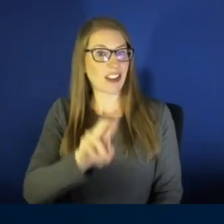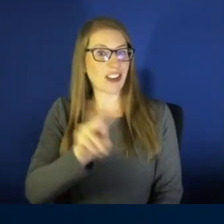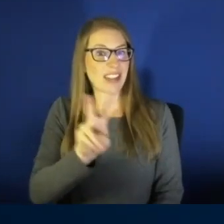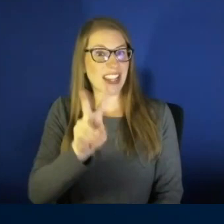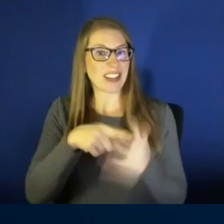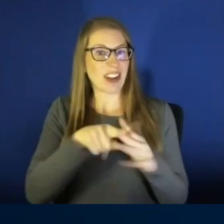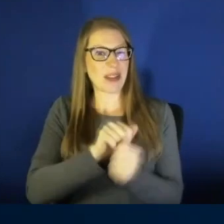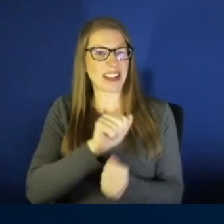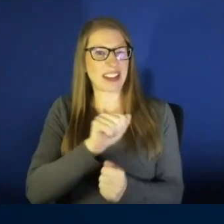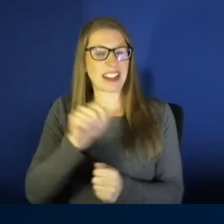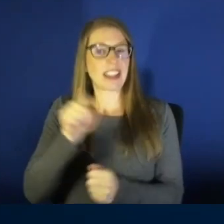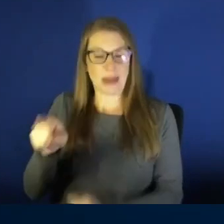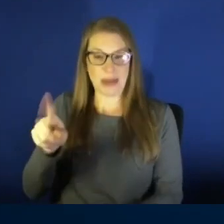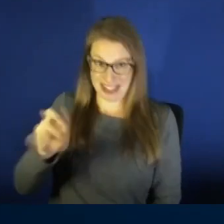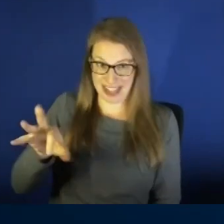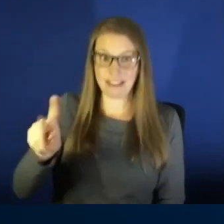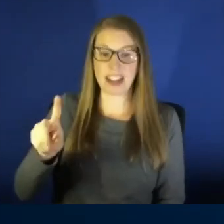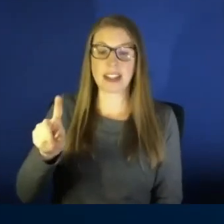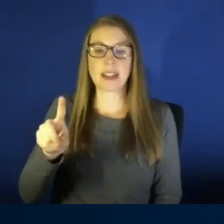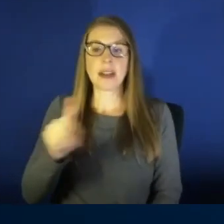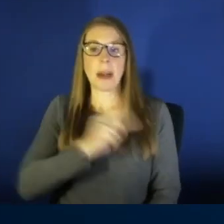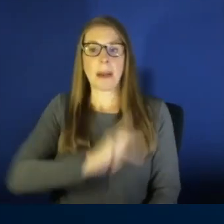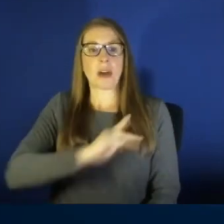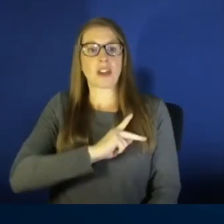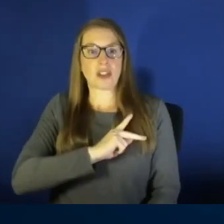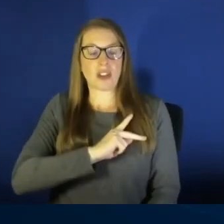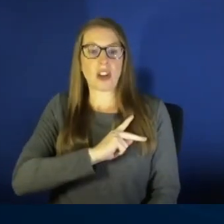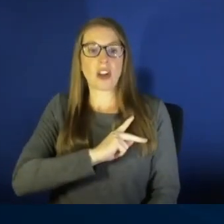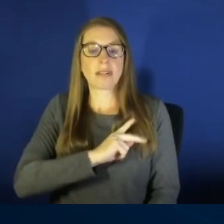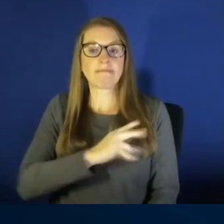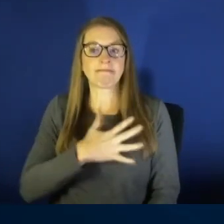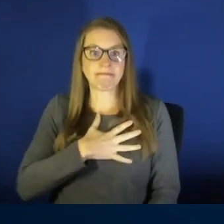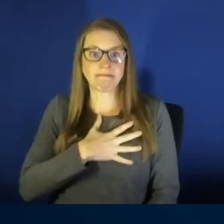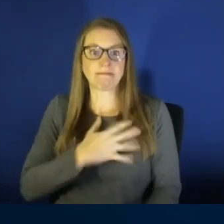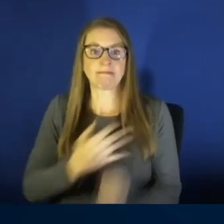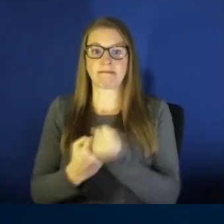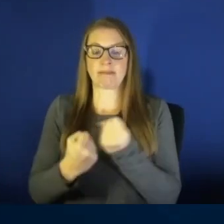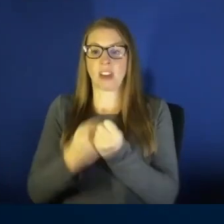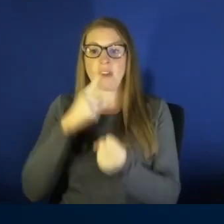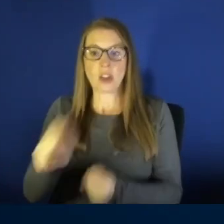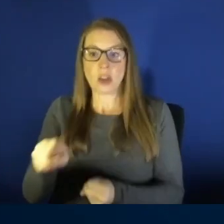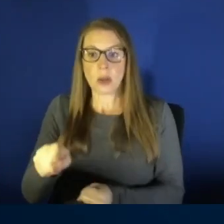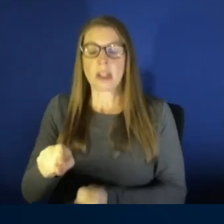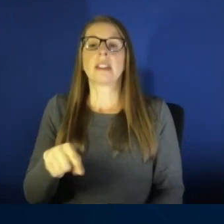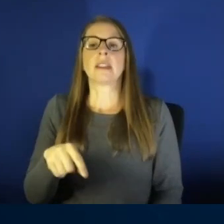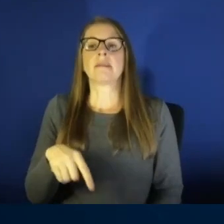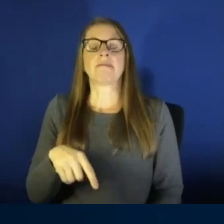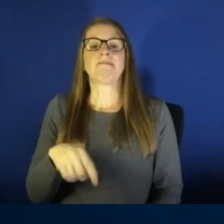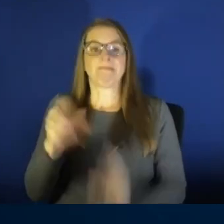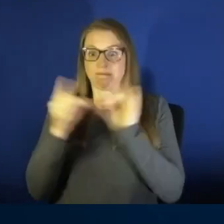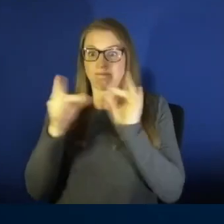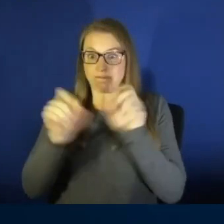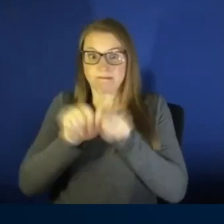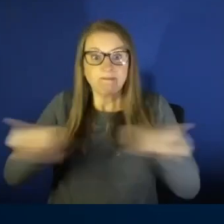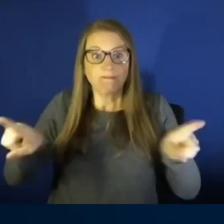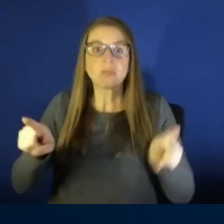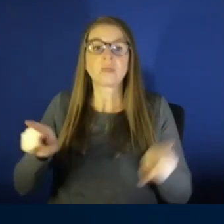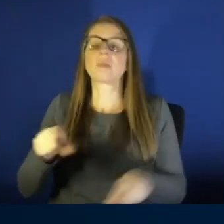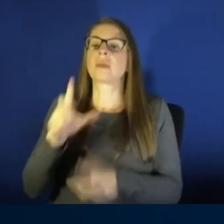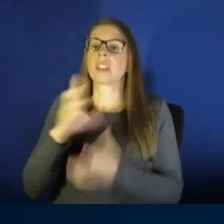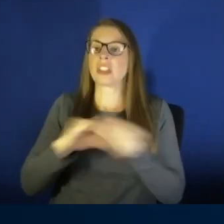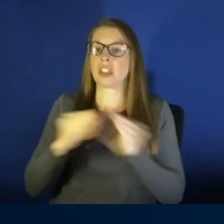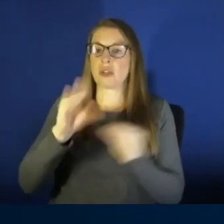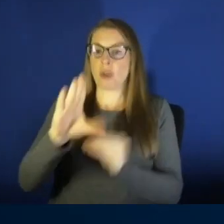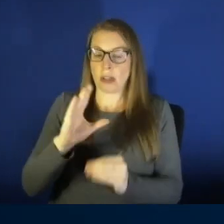A very personal cause for you. Talking about this, getting the word out, sharing your story with, I'm sure,